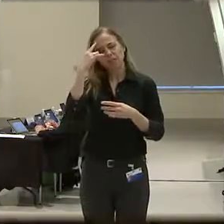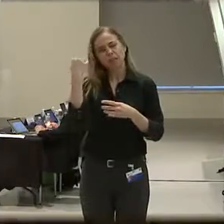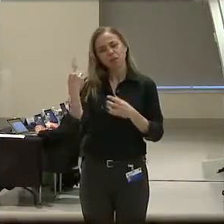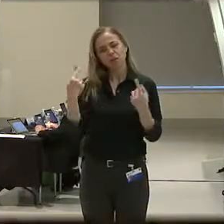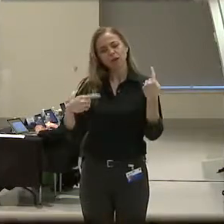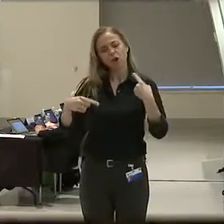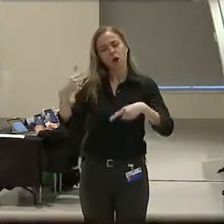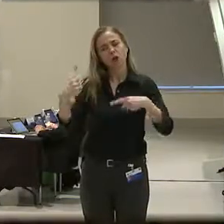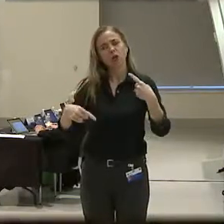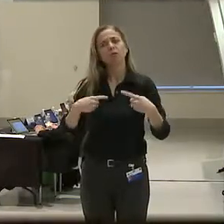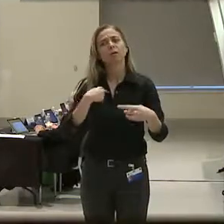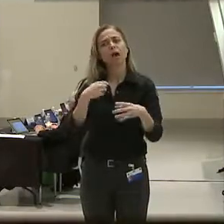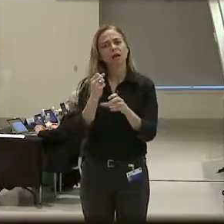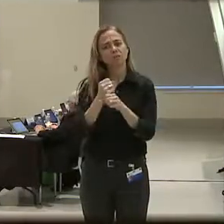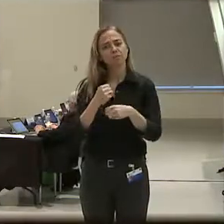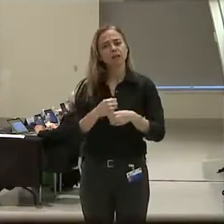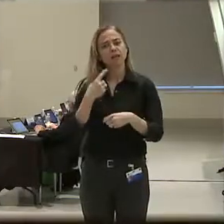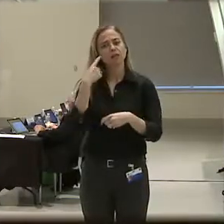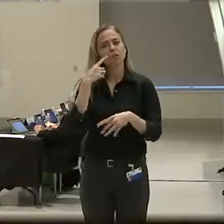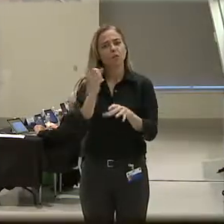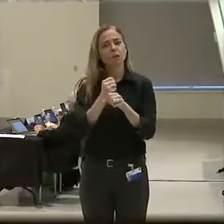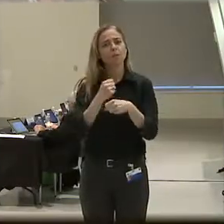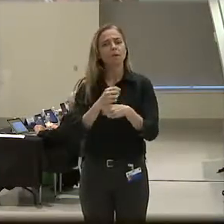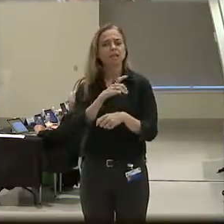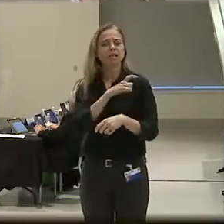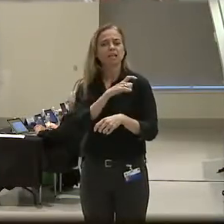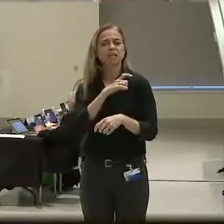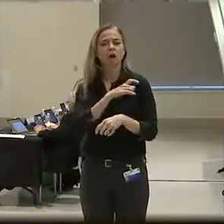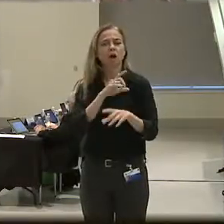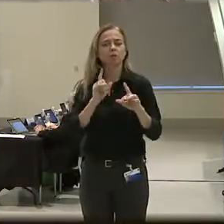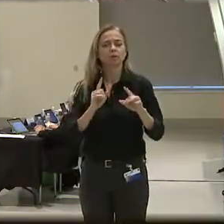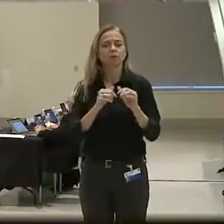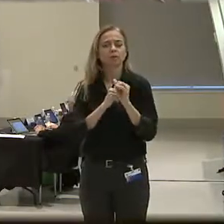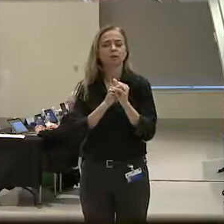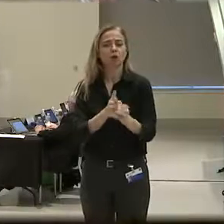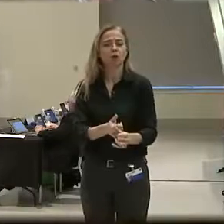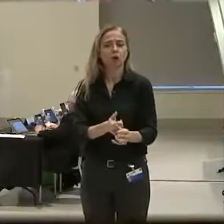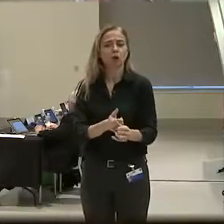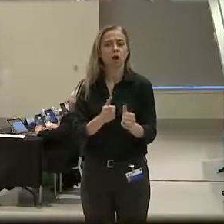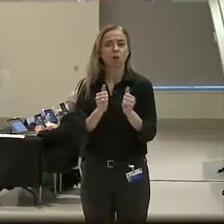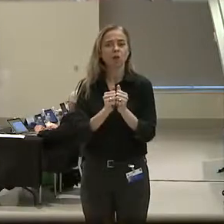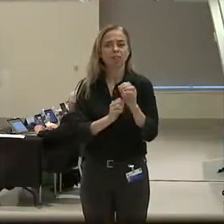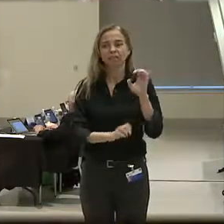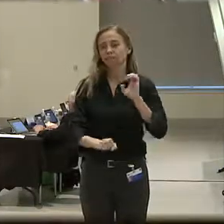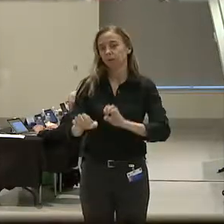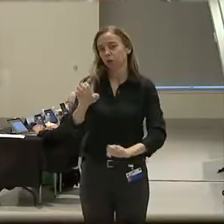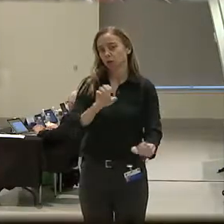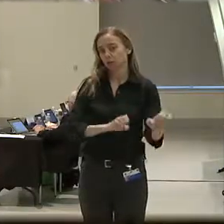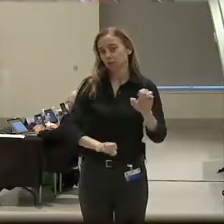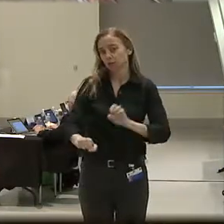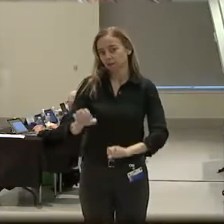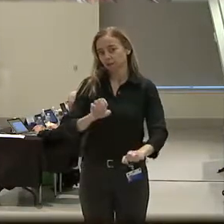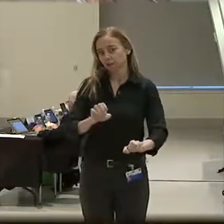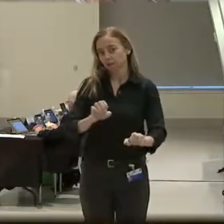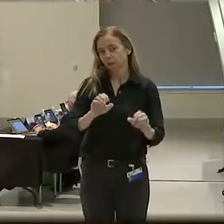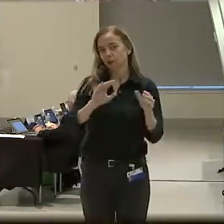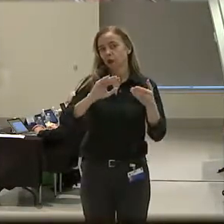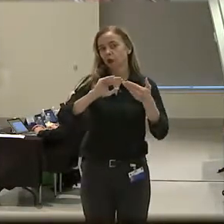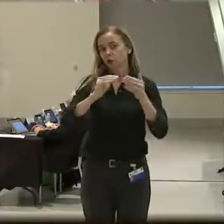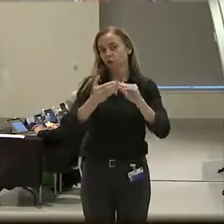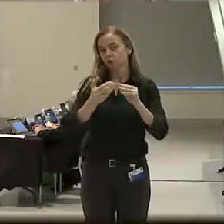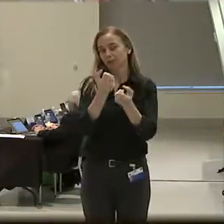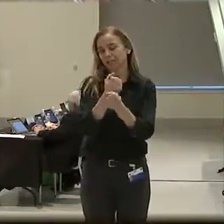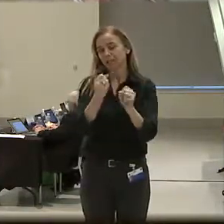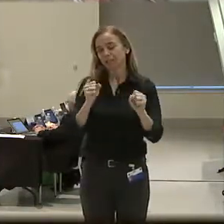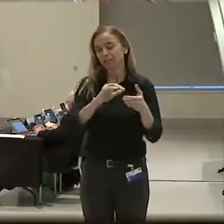argument that I've made for making cops go along with our little experiment here with Community Safety Partnership, and